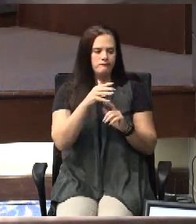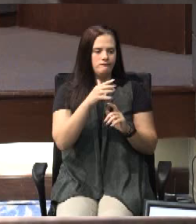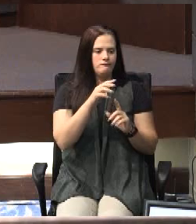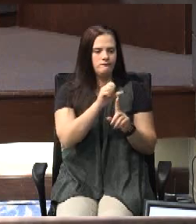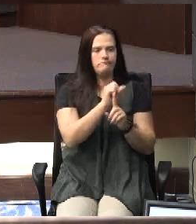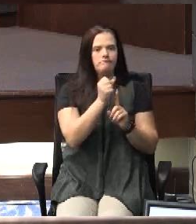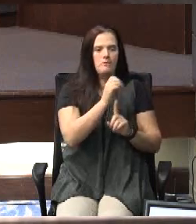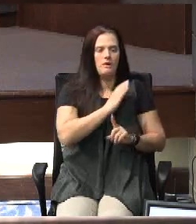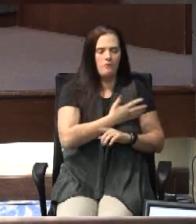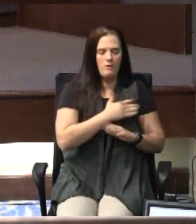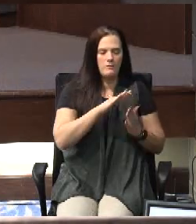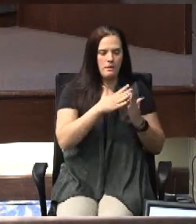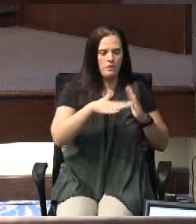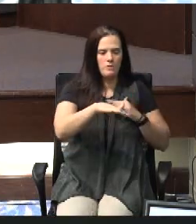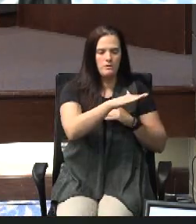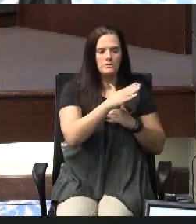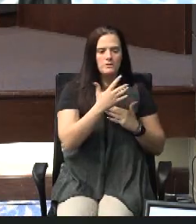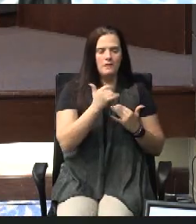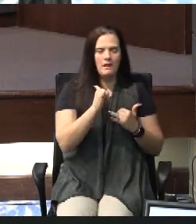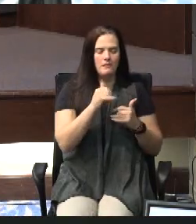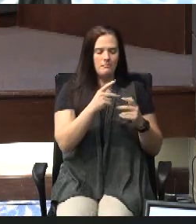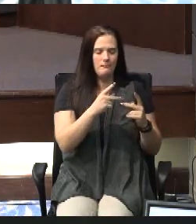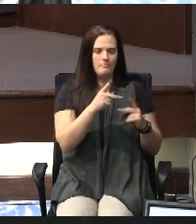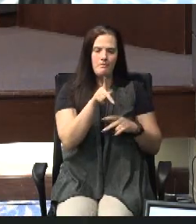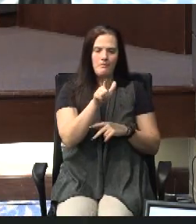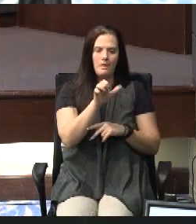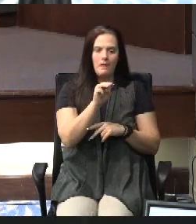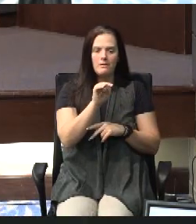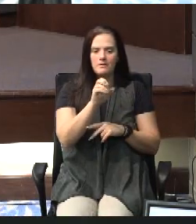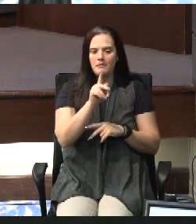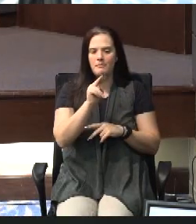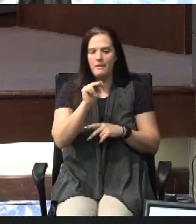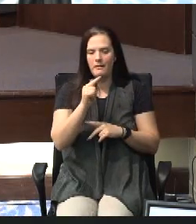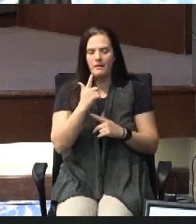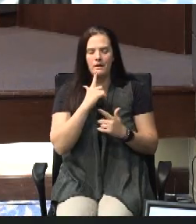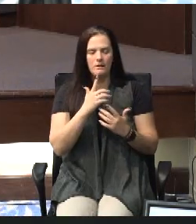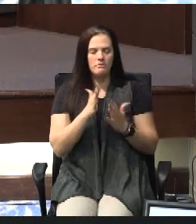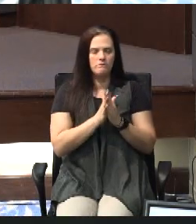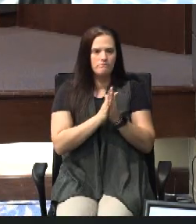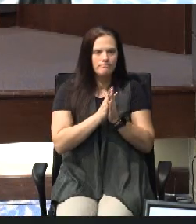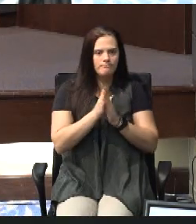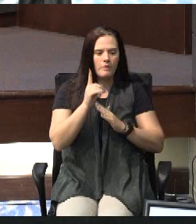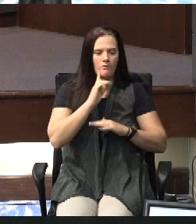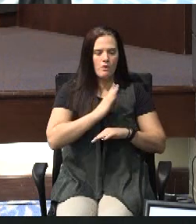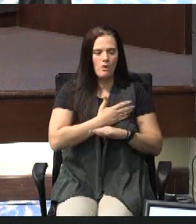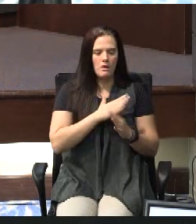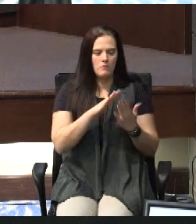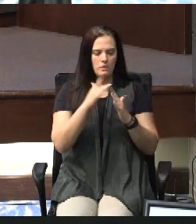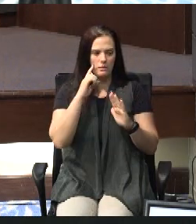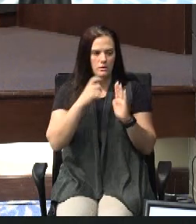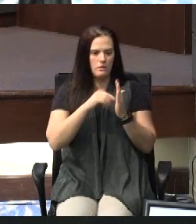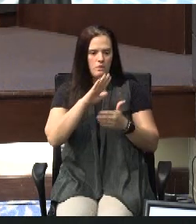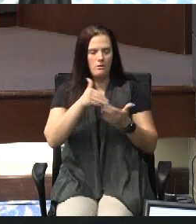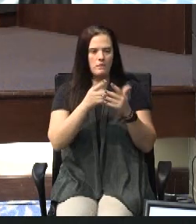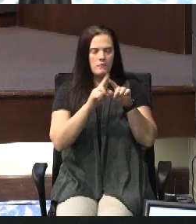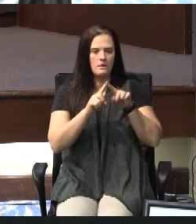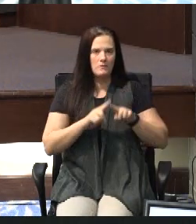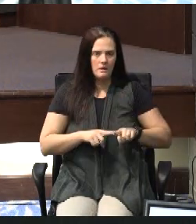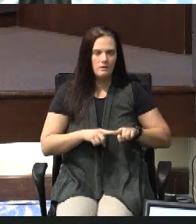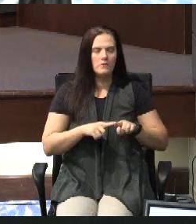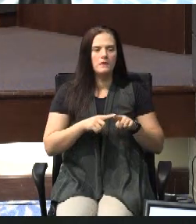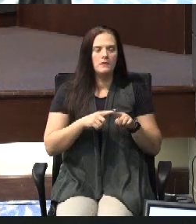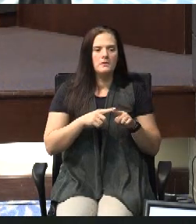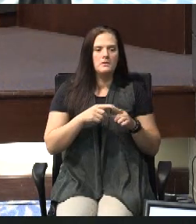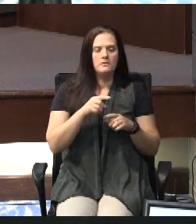what that does for a sense of placemaking and morale and pride in our communities, while recognizing all of the different tensions